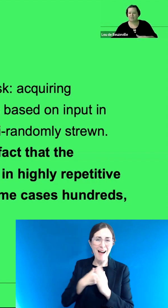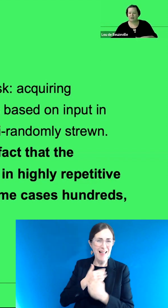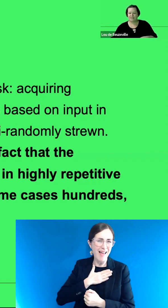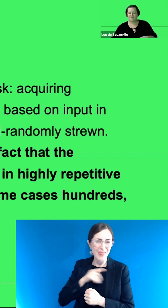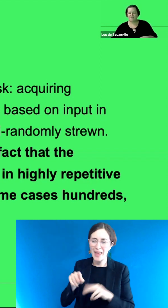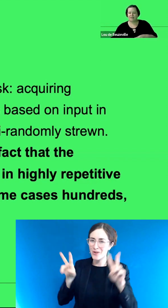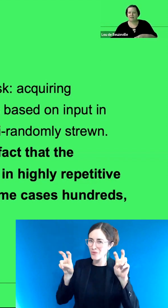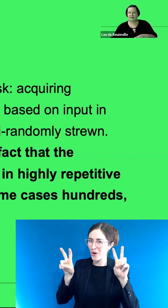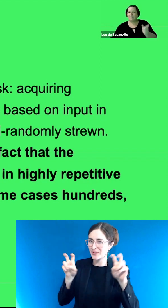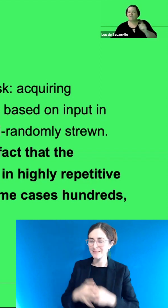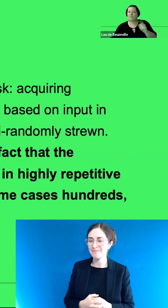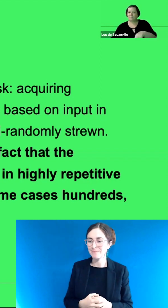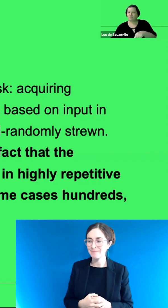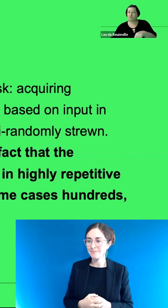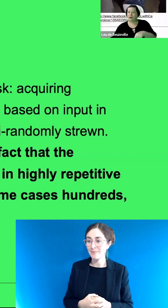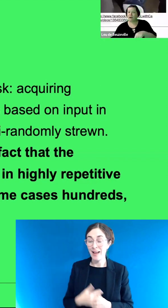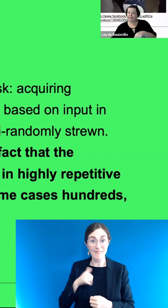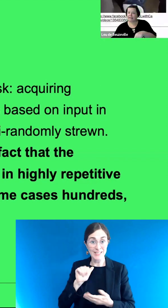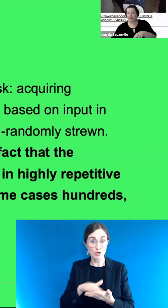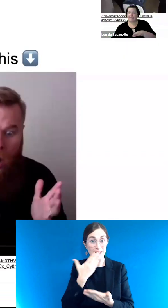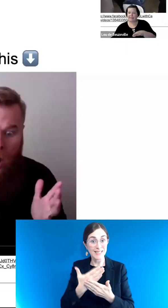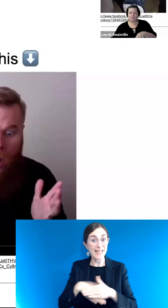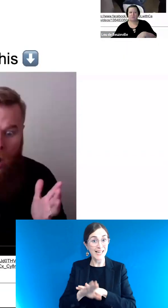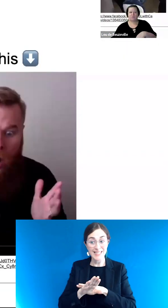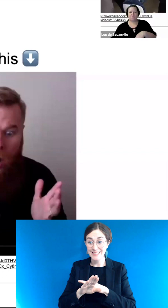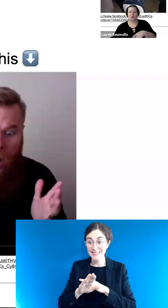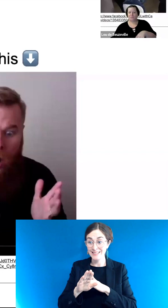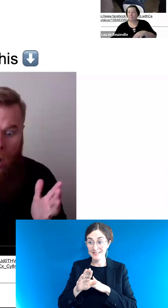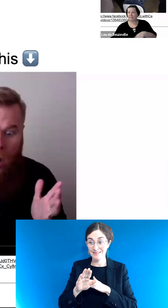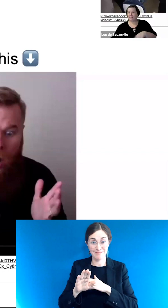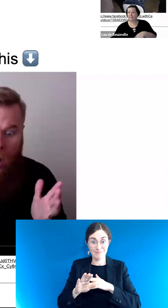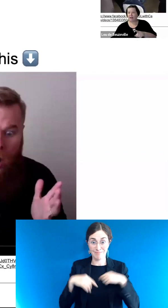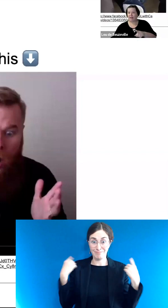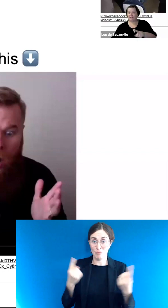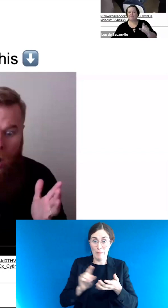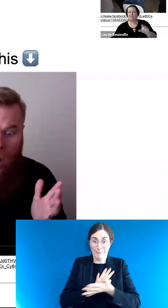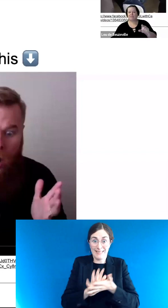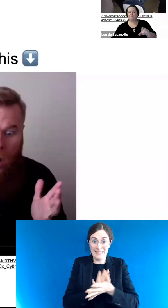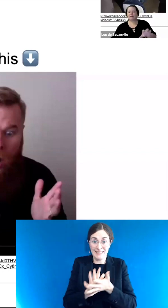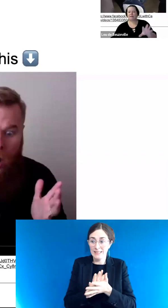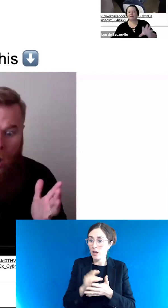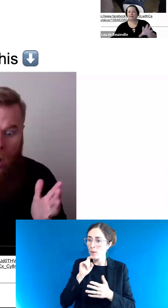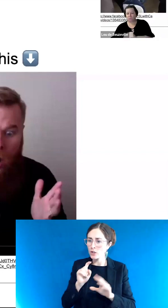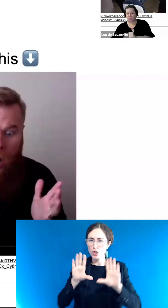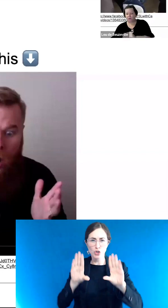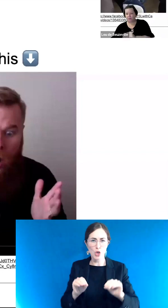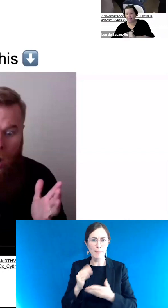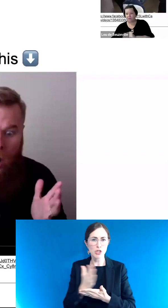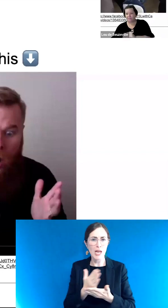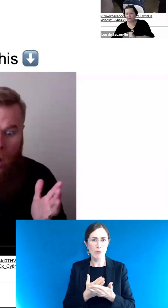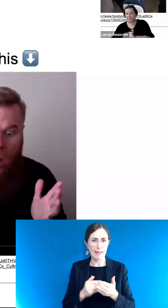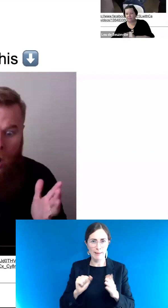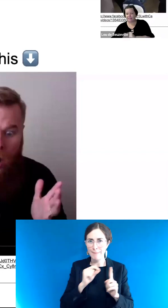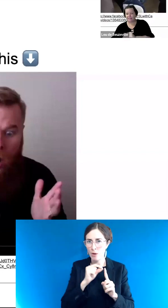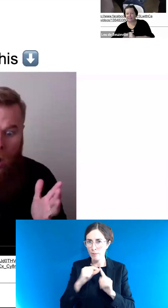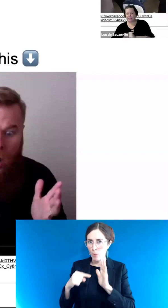you the idea. I've translated that into what that means for us. So I'm going to stop sharing